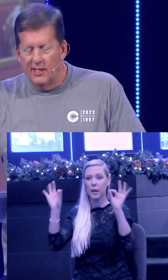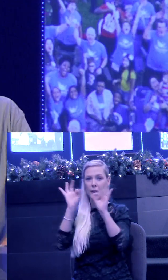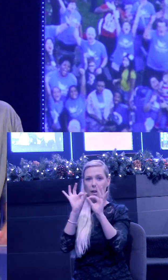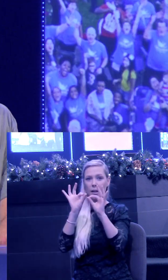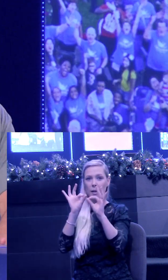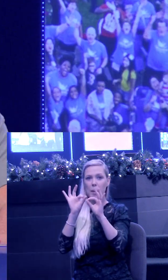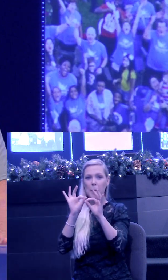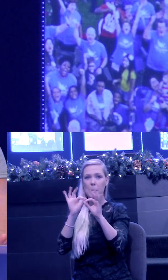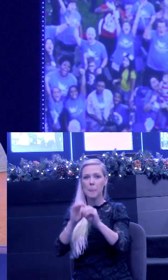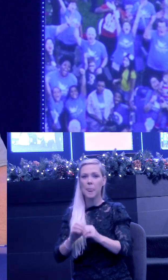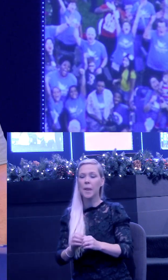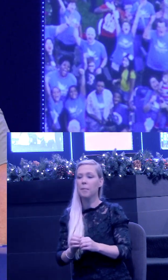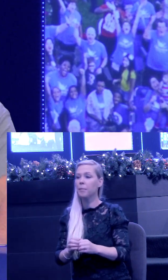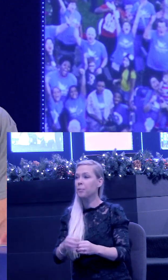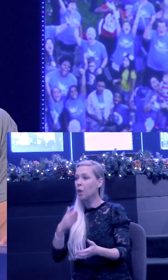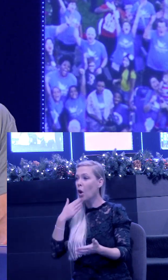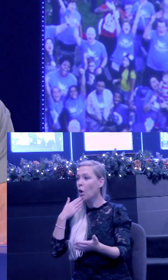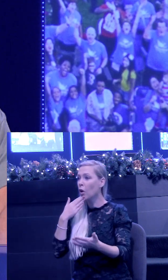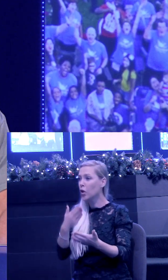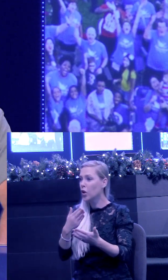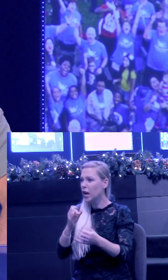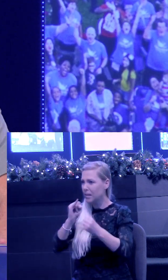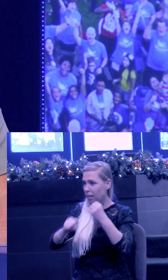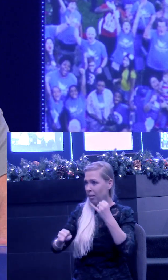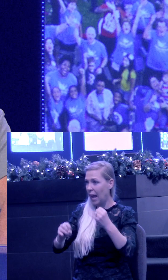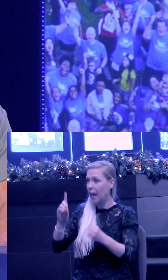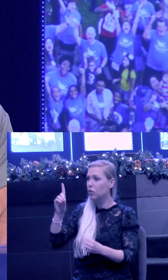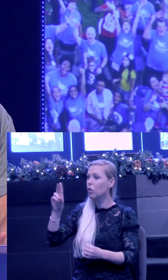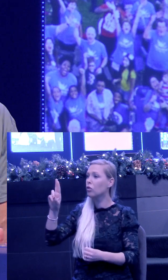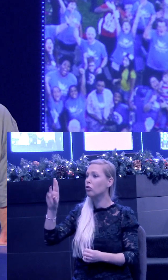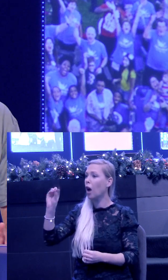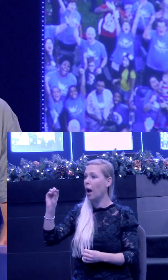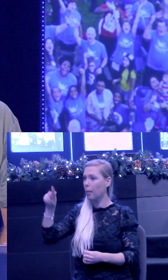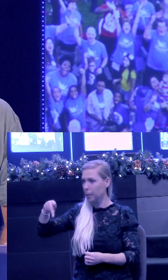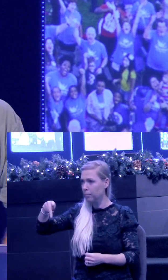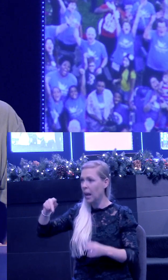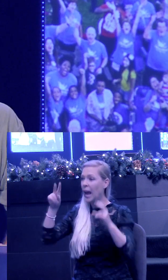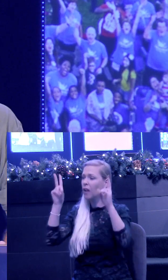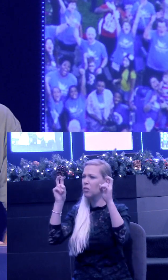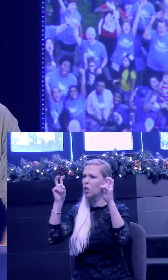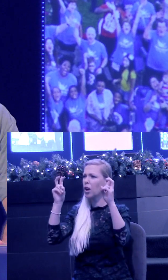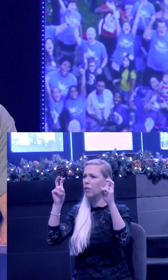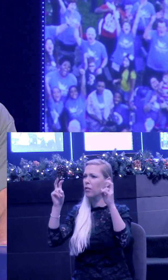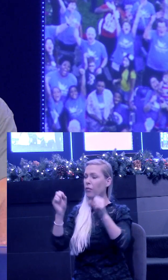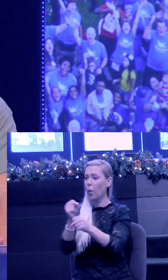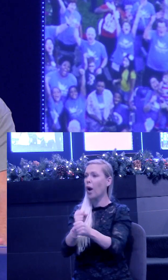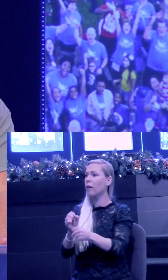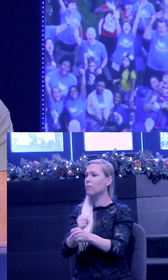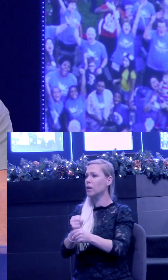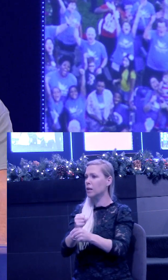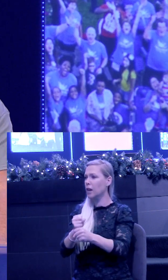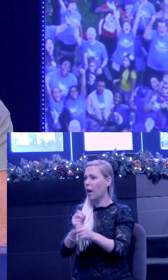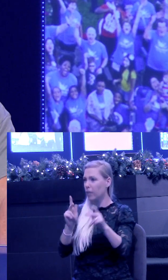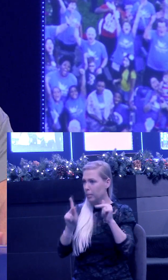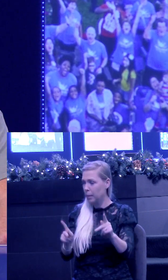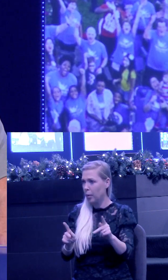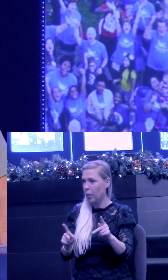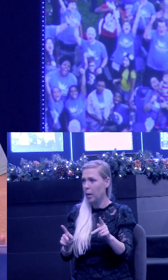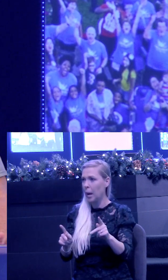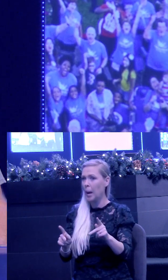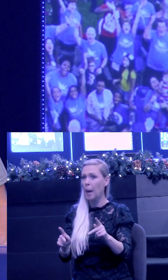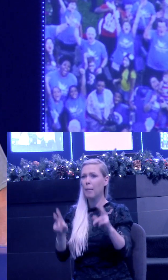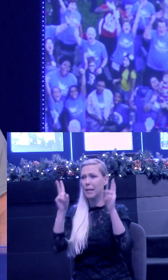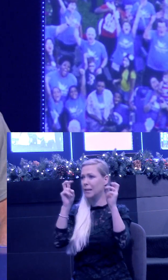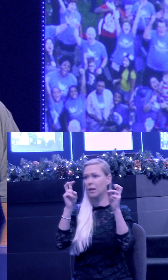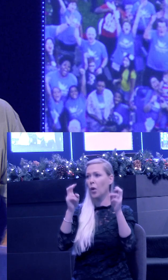example, "Good to the Last Drop" is a great slogan for the Maxwell House coffee people. But "Good to the Last Drop" would not be